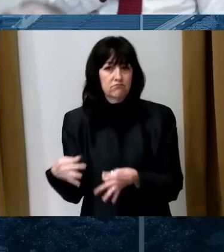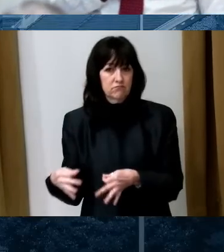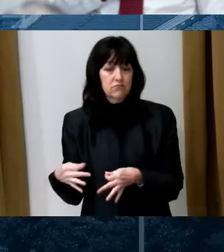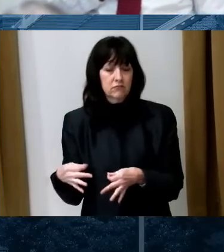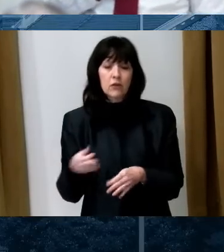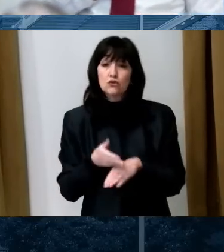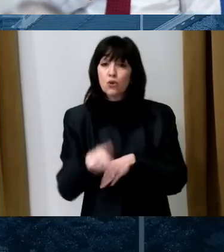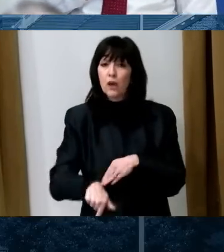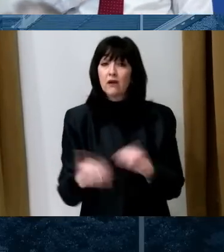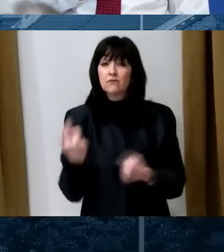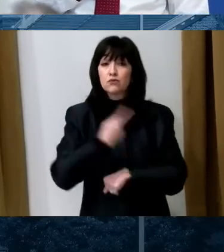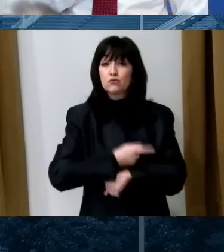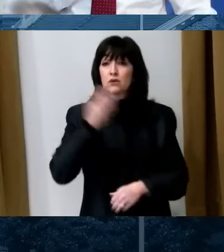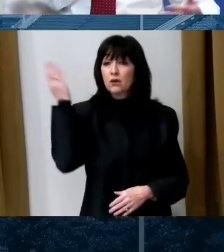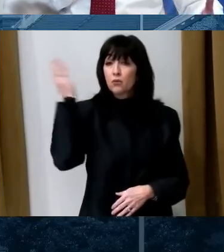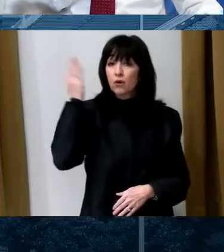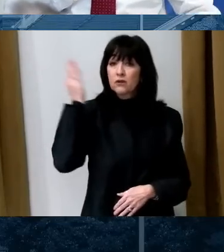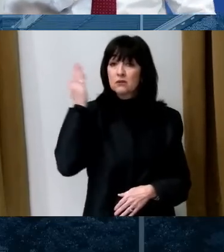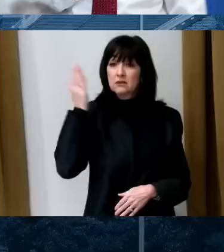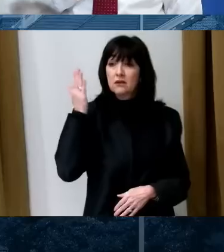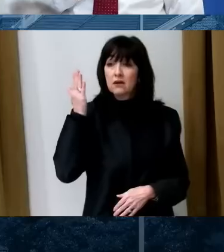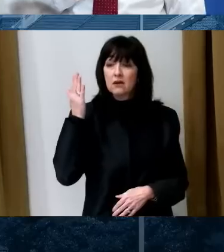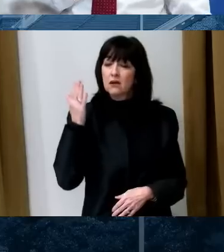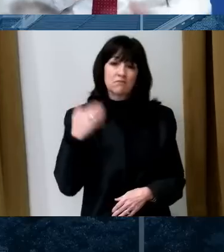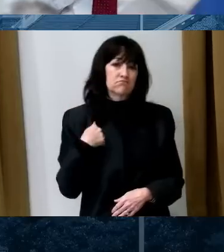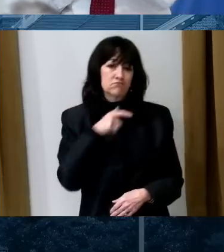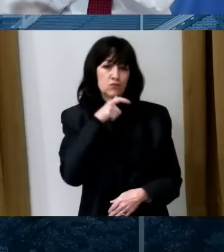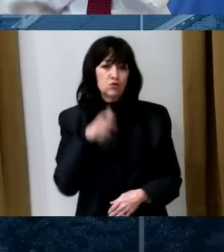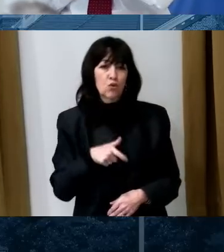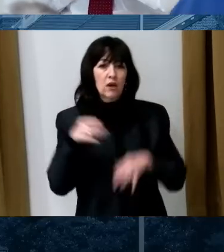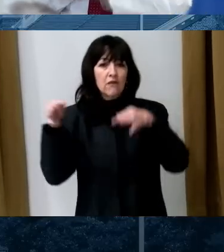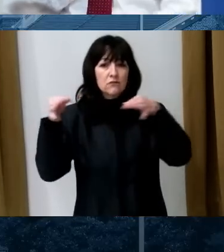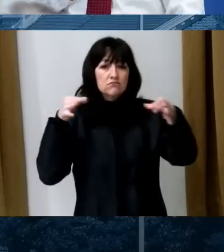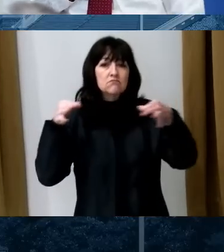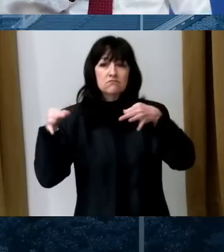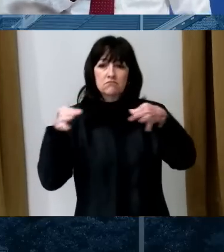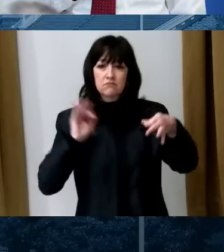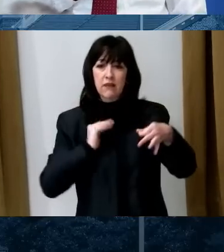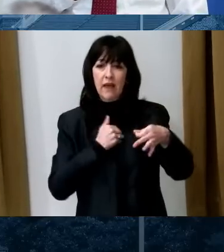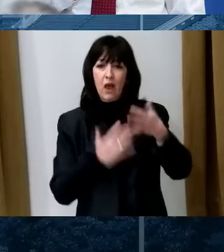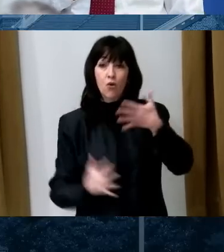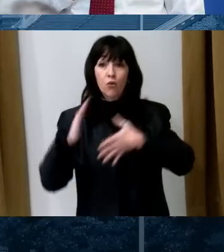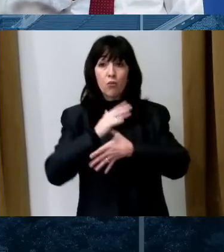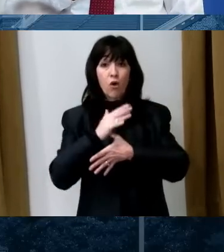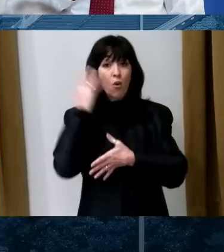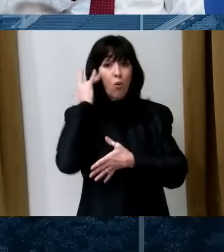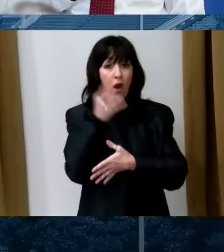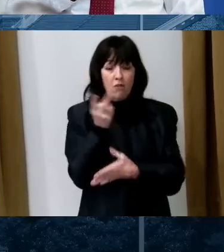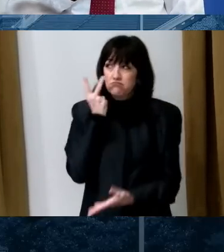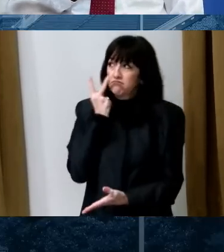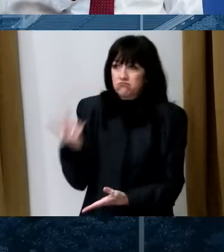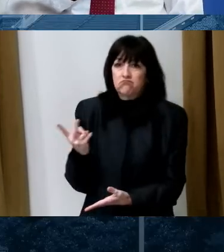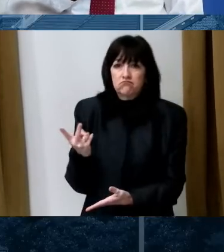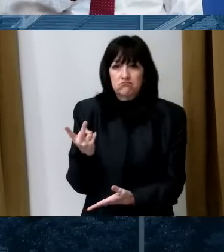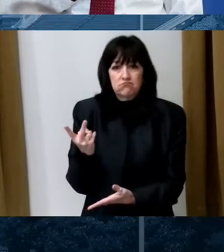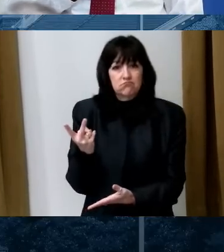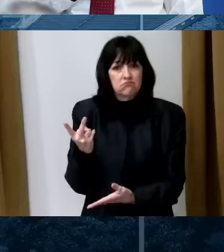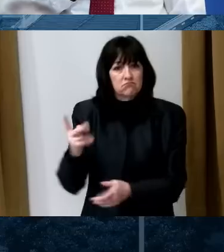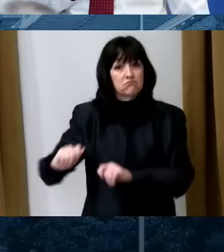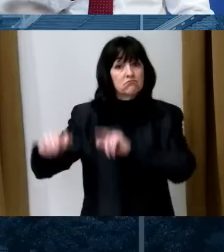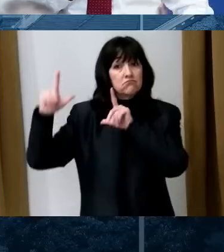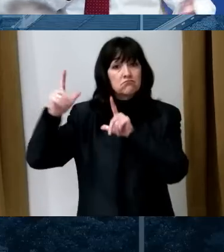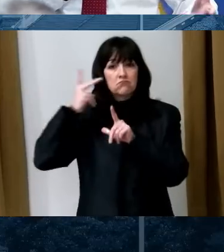hope that I don't have to tell you what our priorities are, because you've seen them right here in our budget. And that's essentially